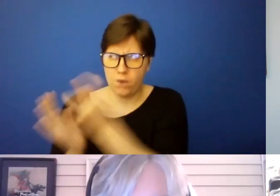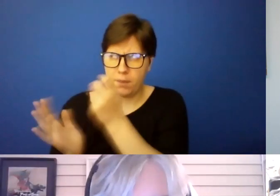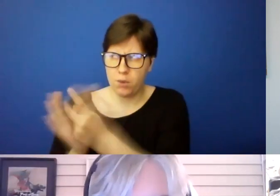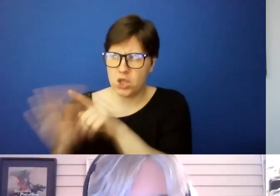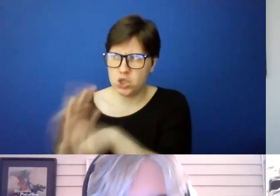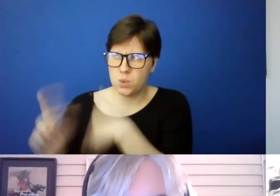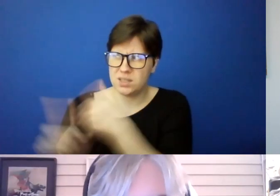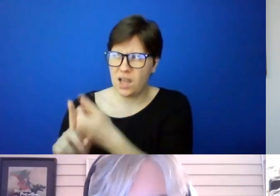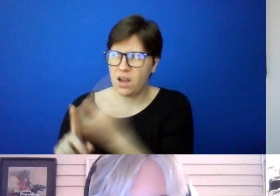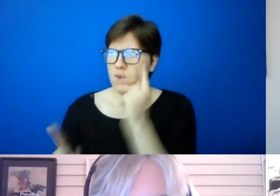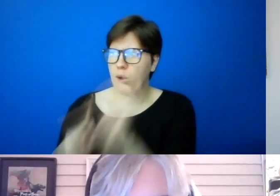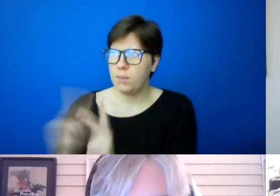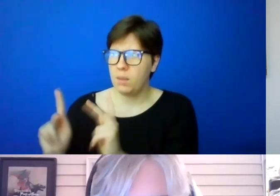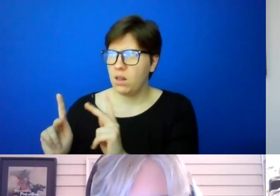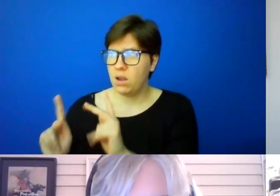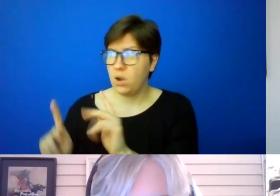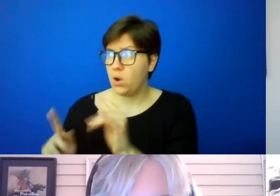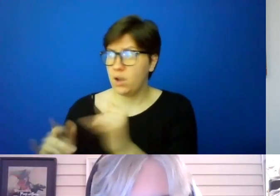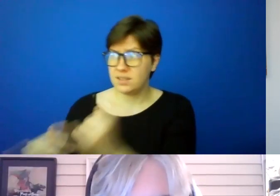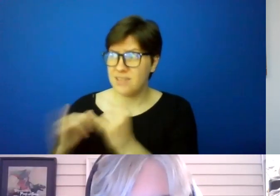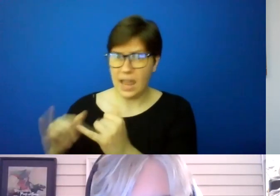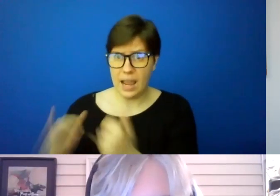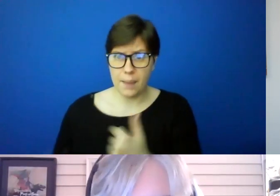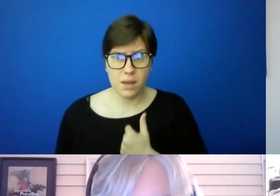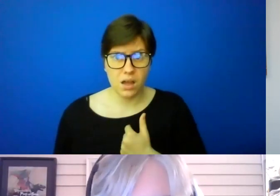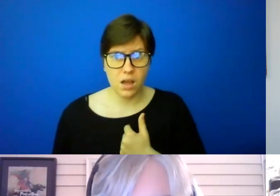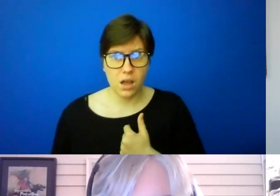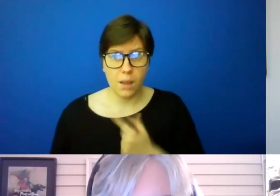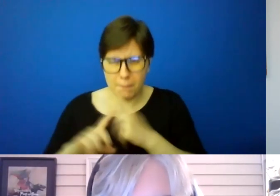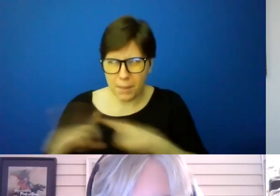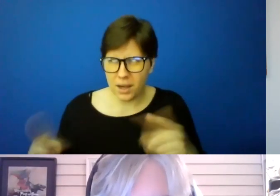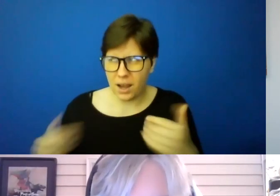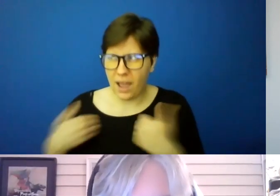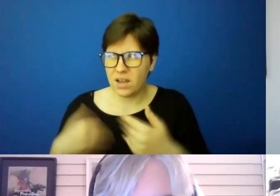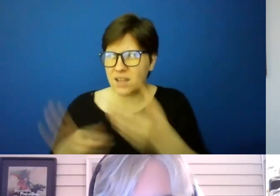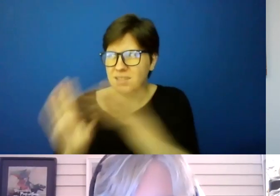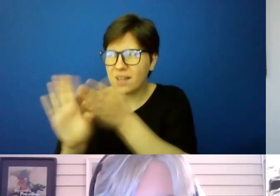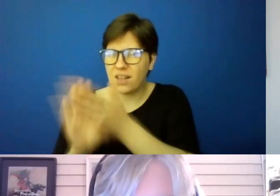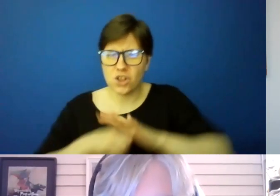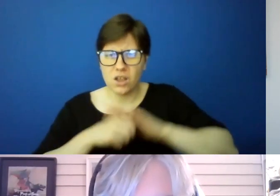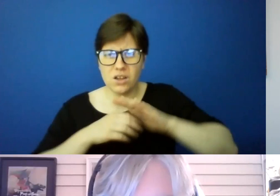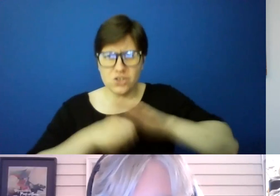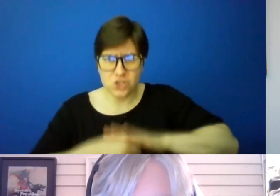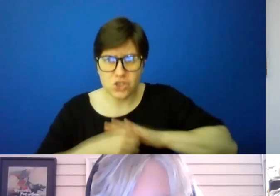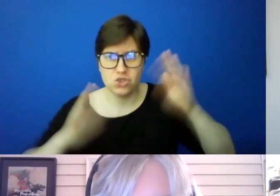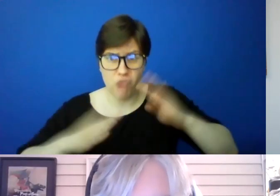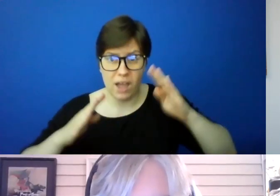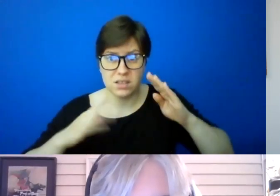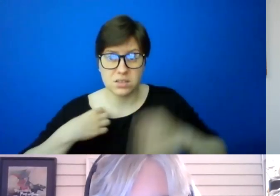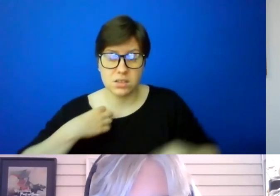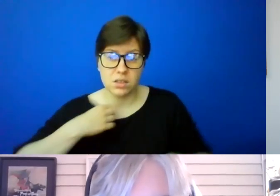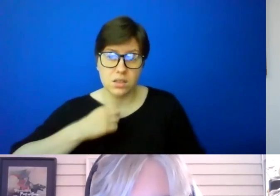for people who are just like us, but have psychological distress. So